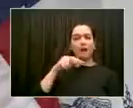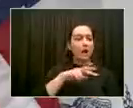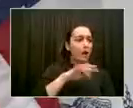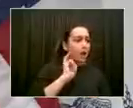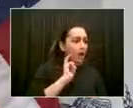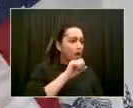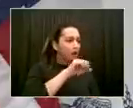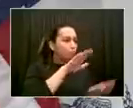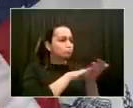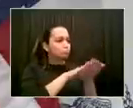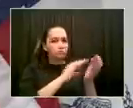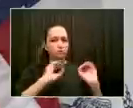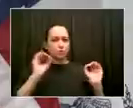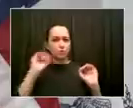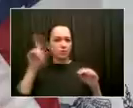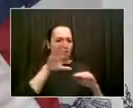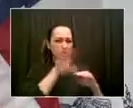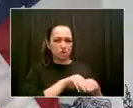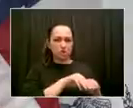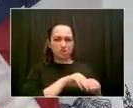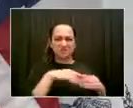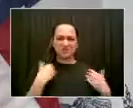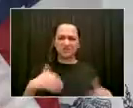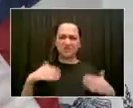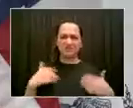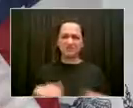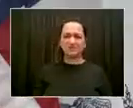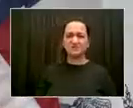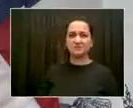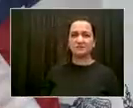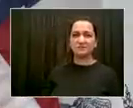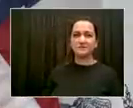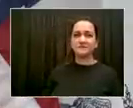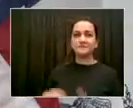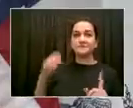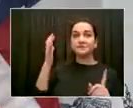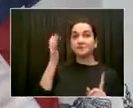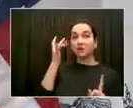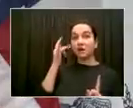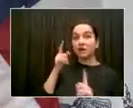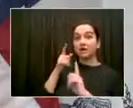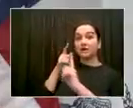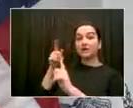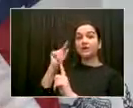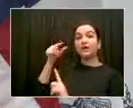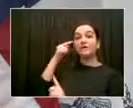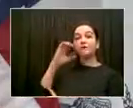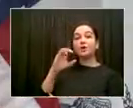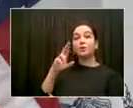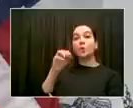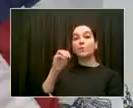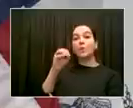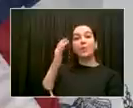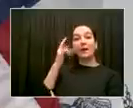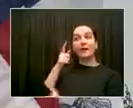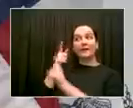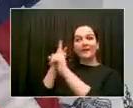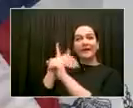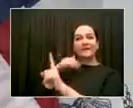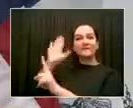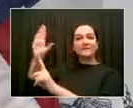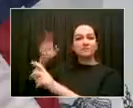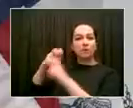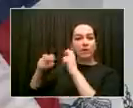got 3 women who have brought forward allegations of inappropriate activity and